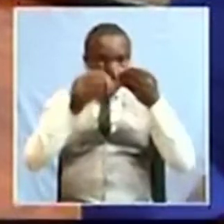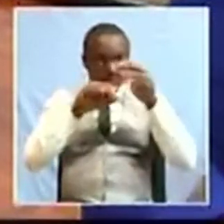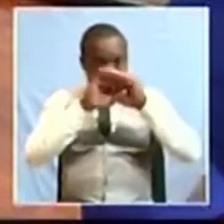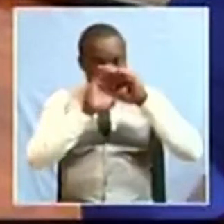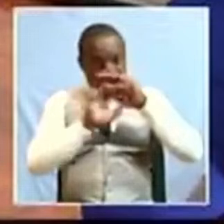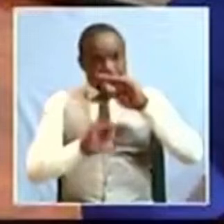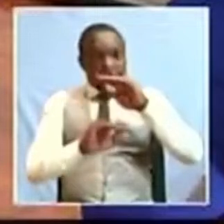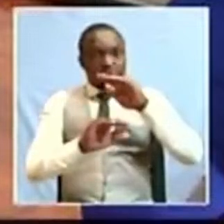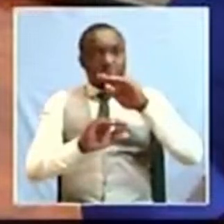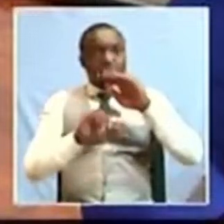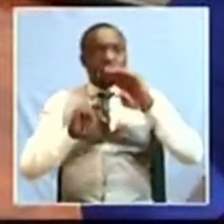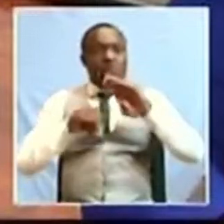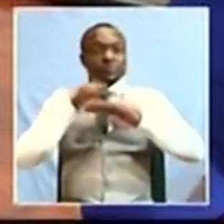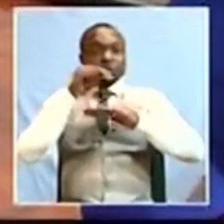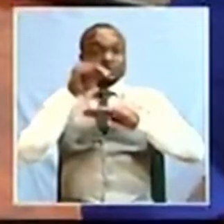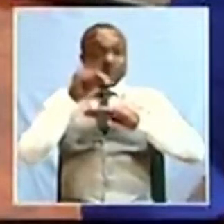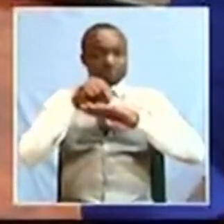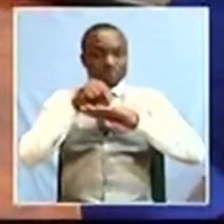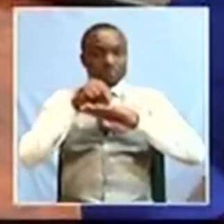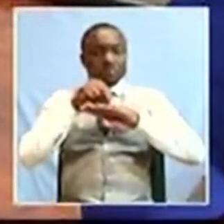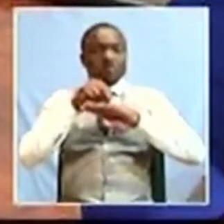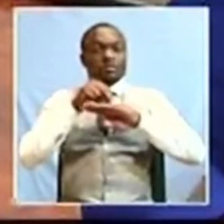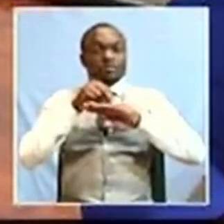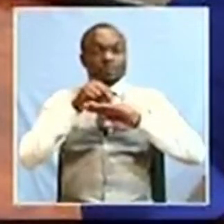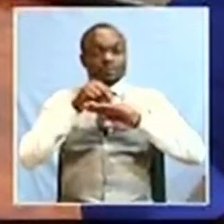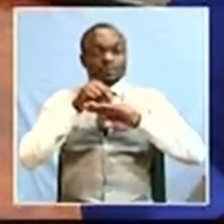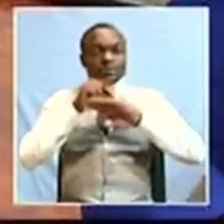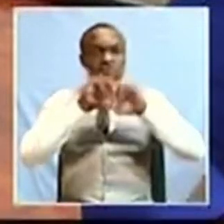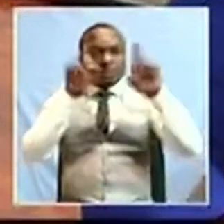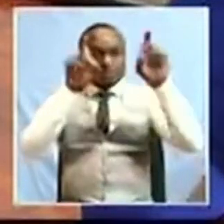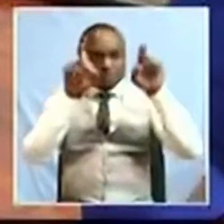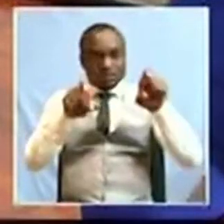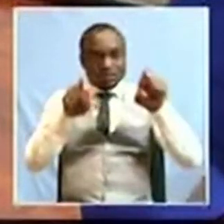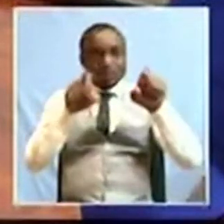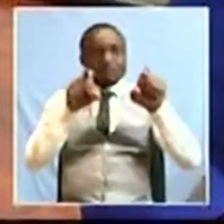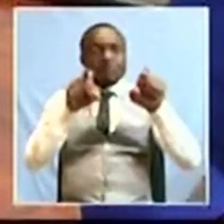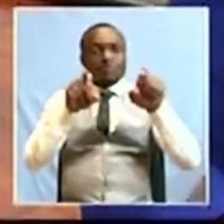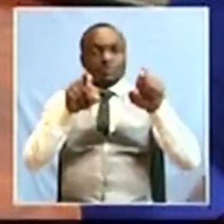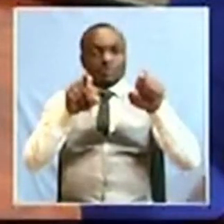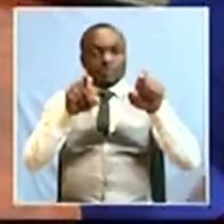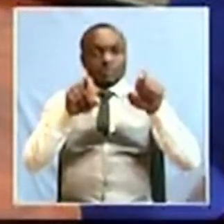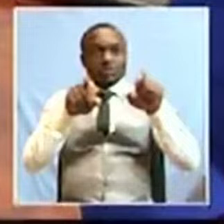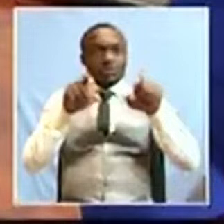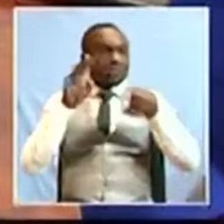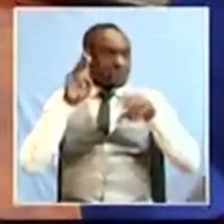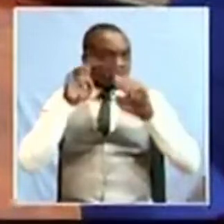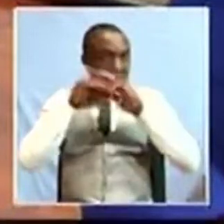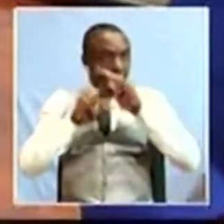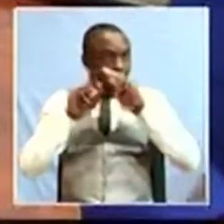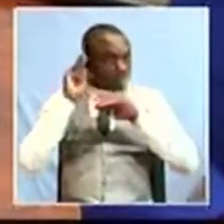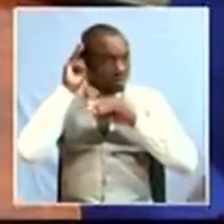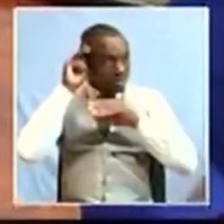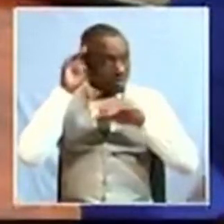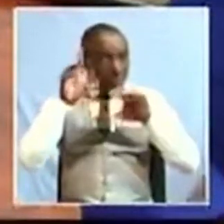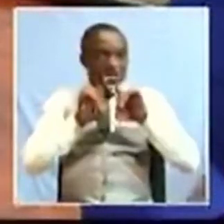the National Titling Program under the Ministry of Lands and Natural Resources. Action